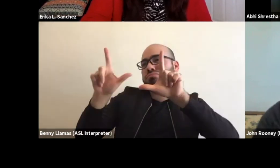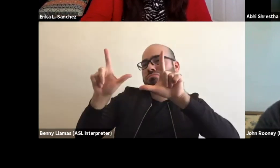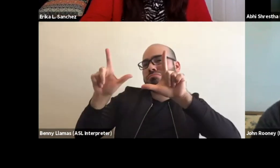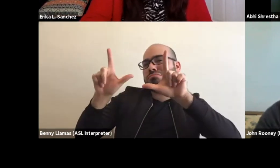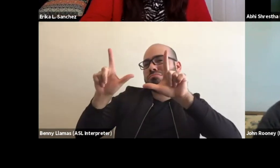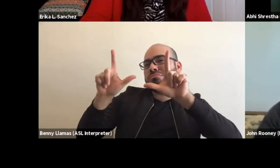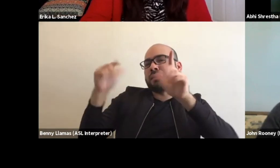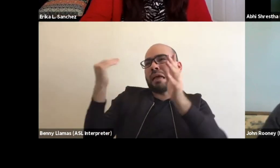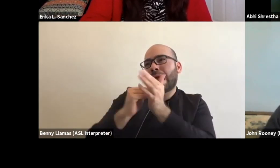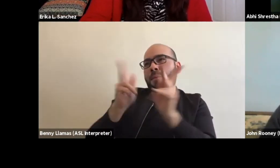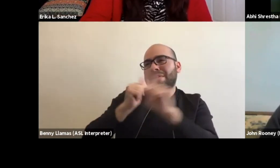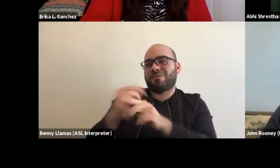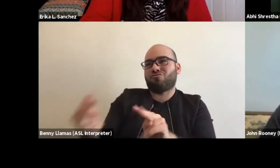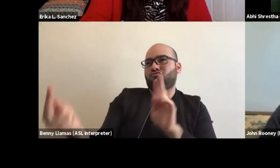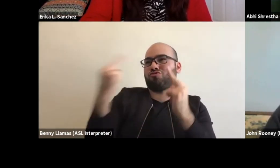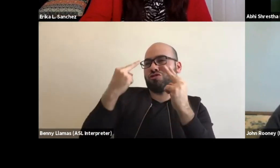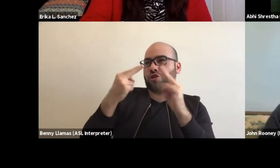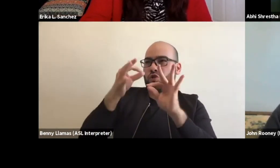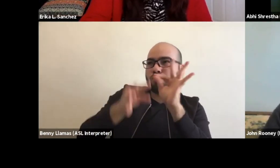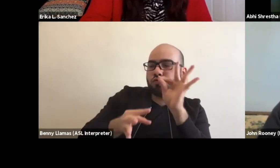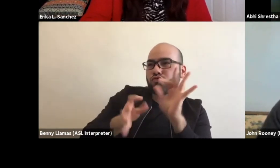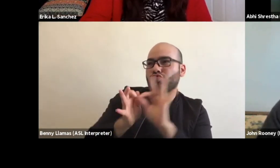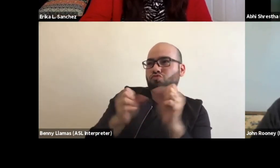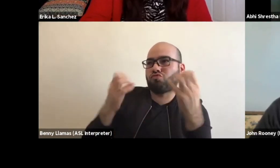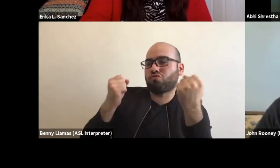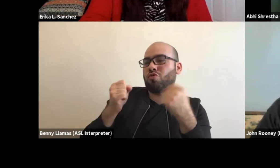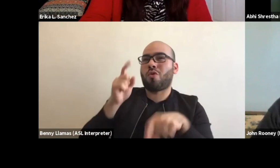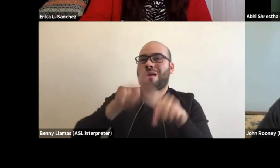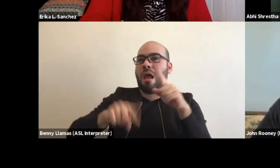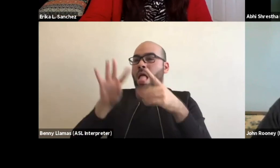we make sure everyone could see that through the interpretation.